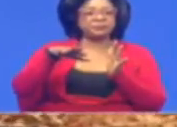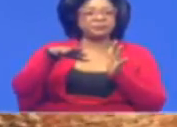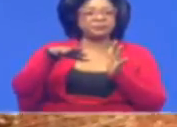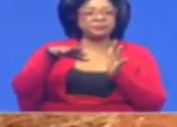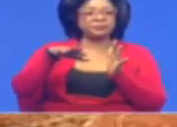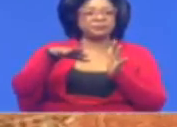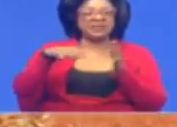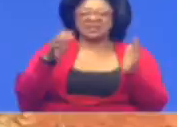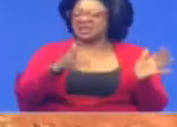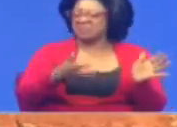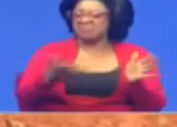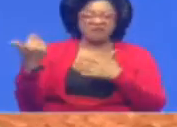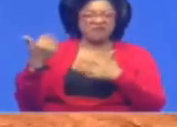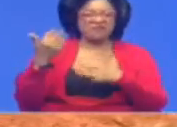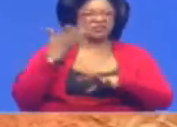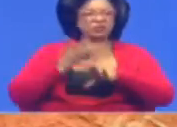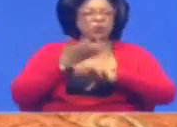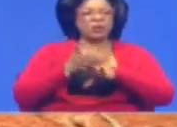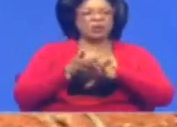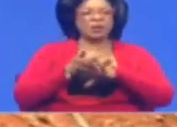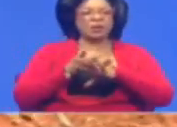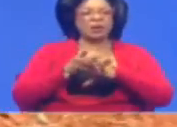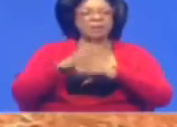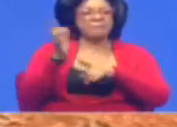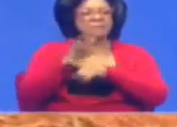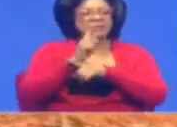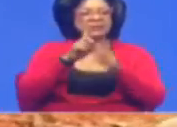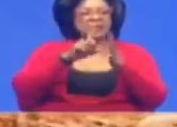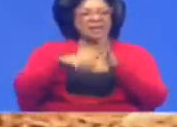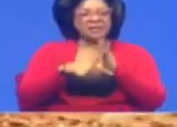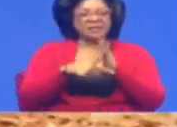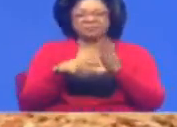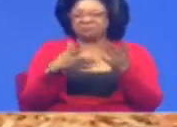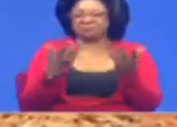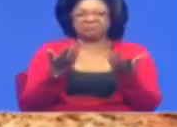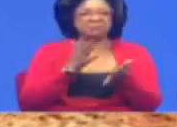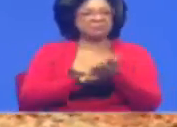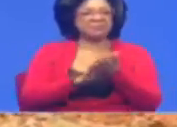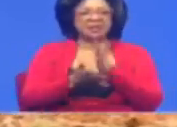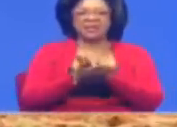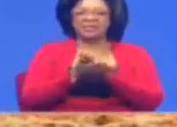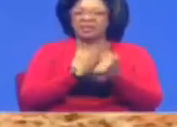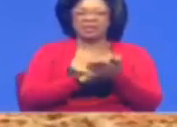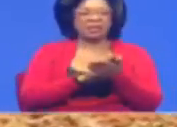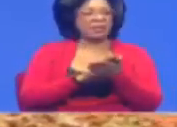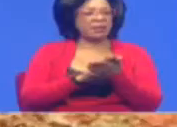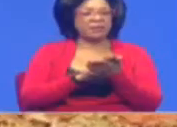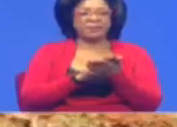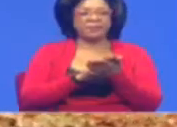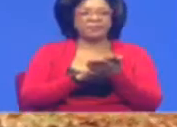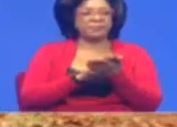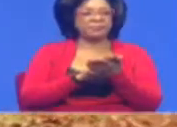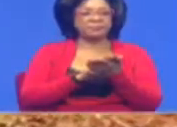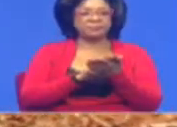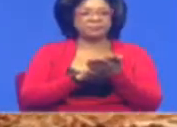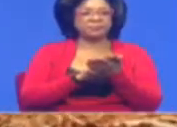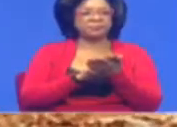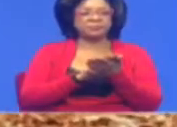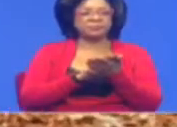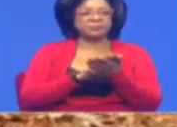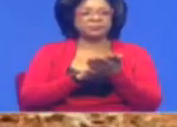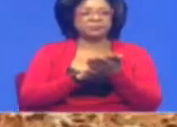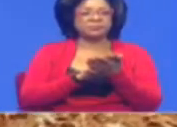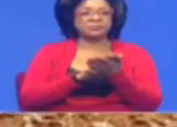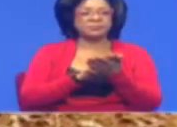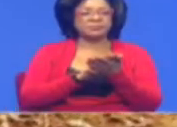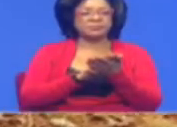Yes. But minutes later, she comes up empty. And he was a doctor. Oh, he was a doctor? Yeah, in a Nanyuki. Oh, okay.